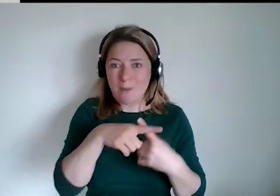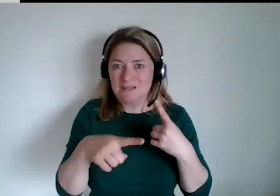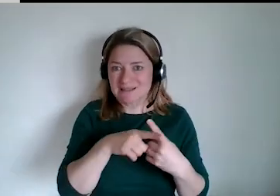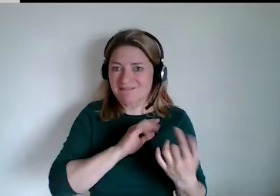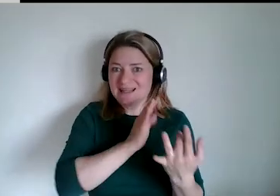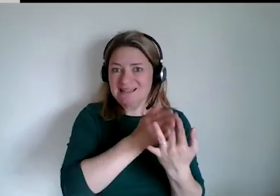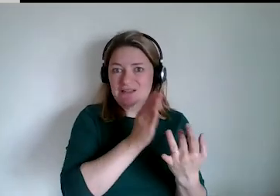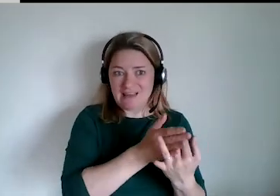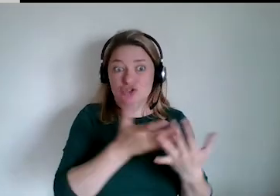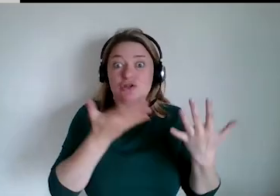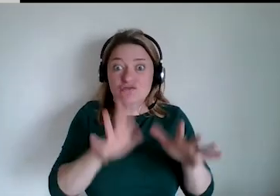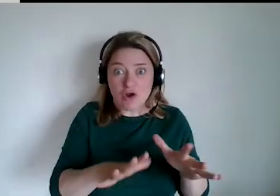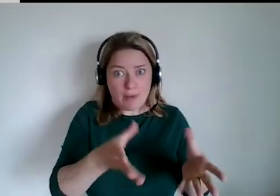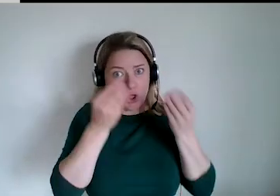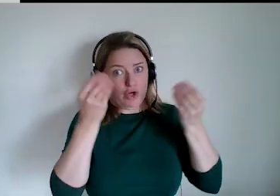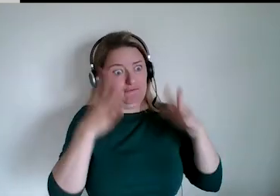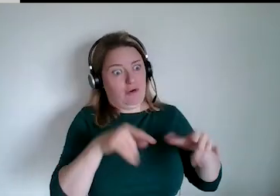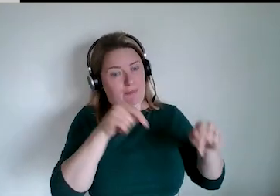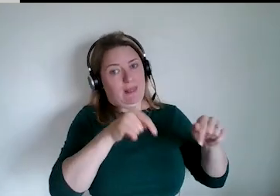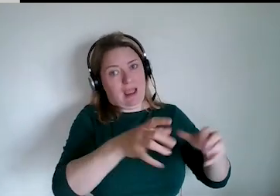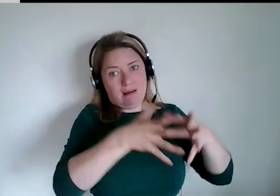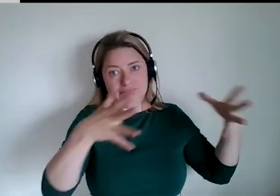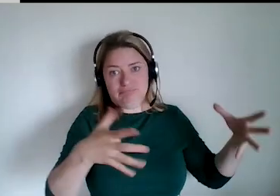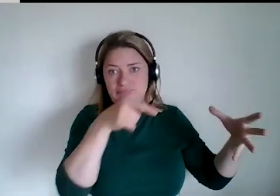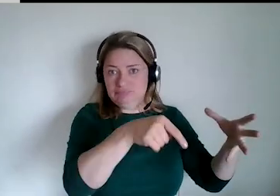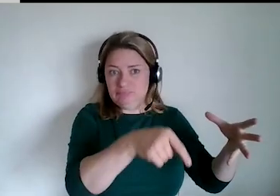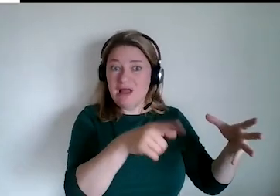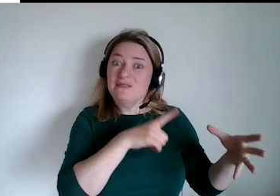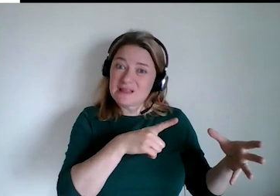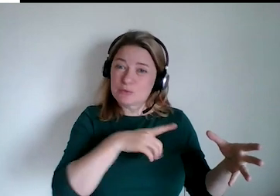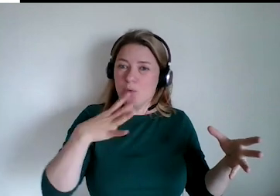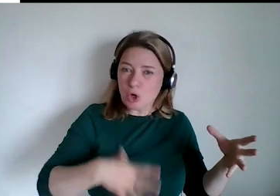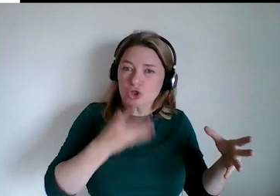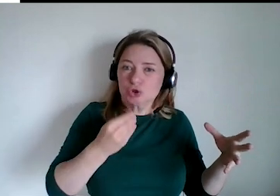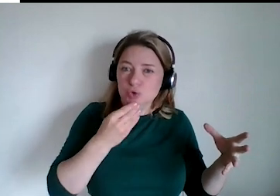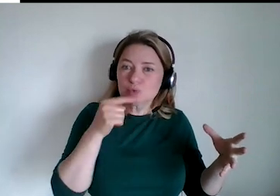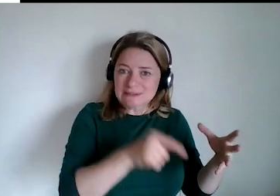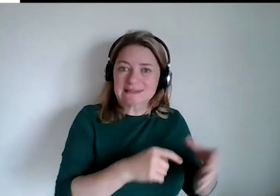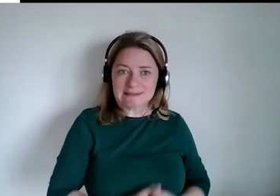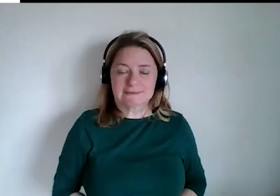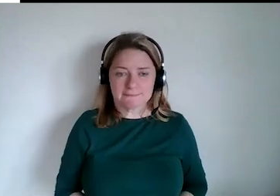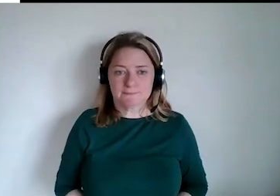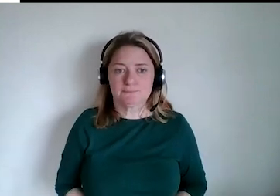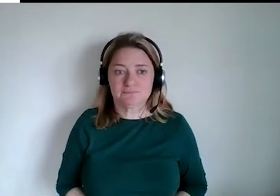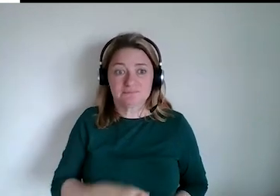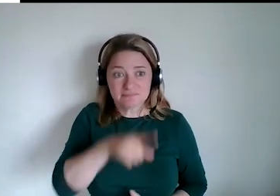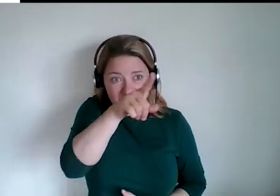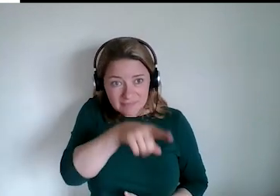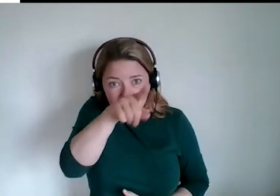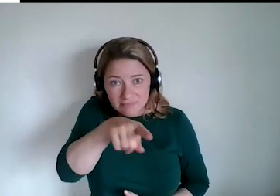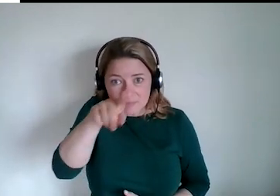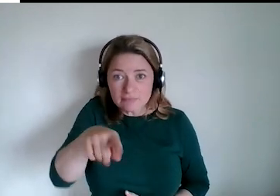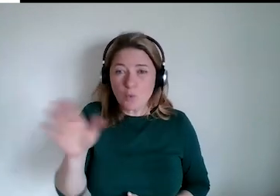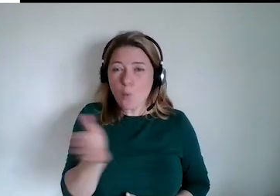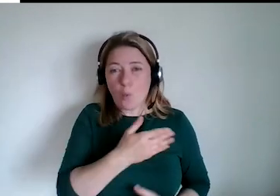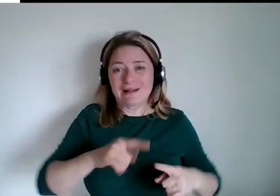come for the health of this country and others. And this is what we want to do with UKMED. These are the data sources